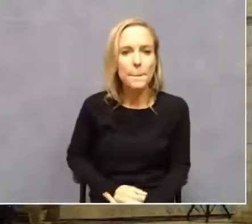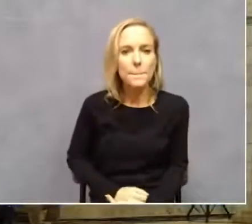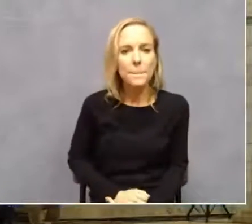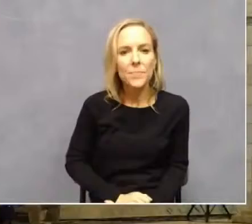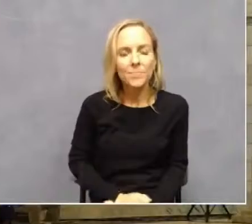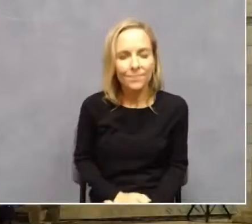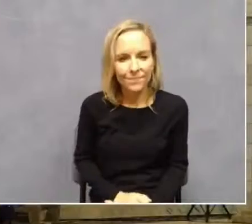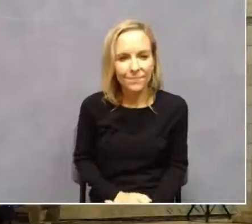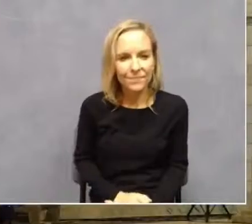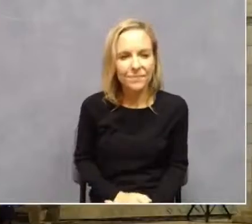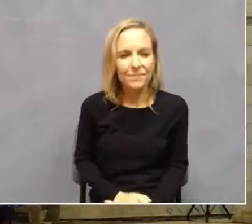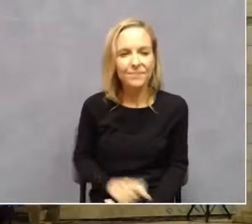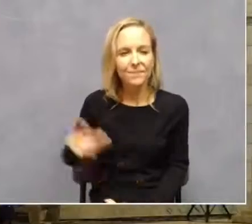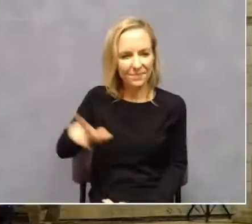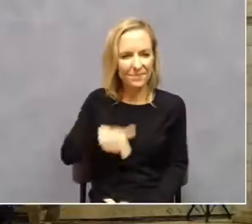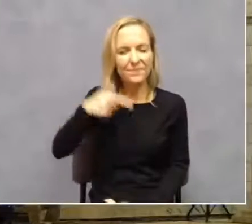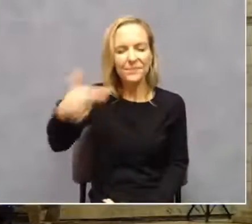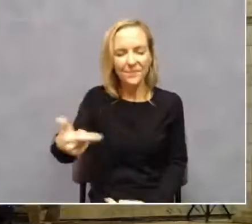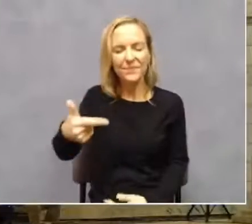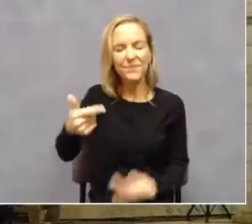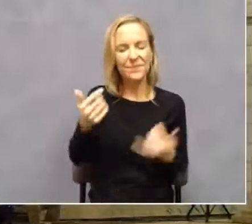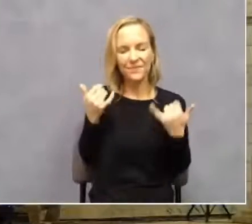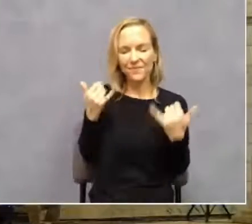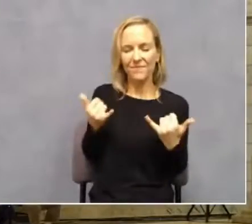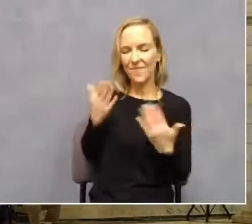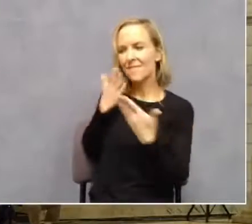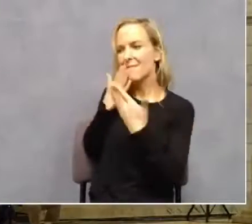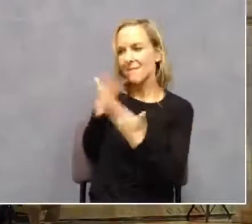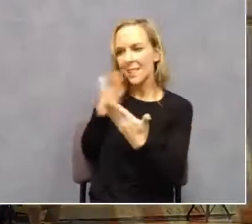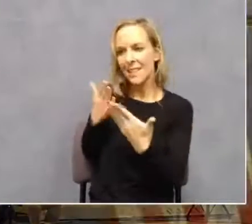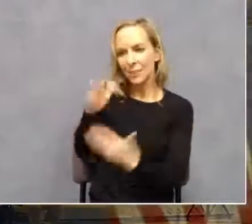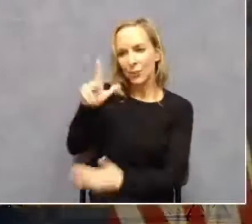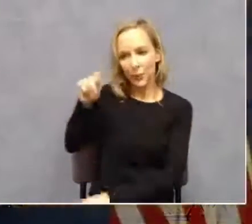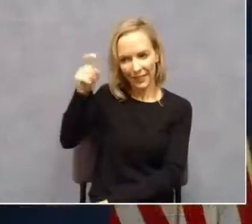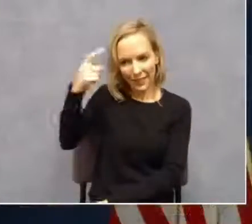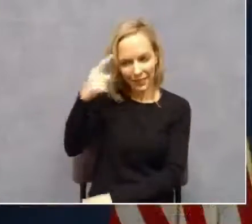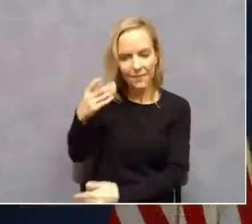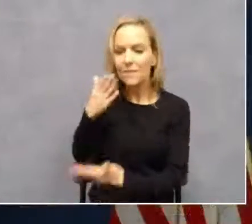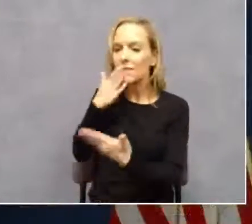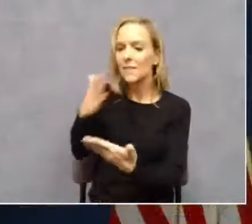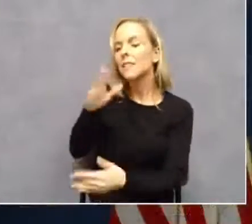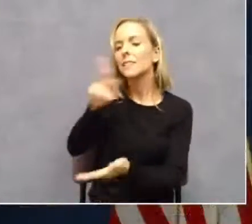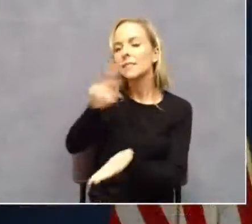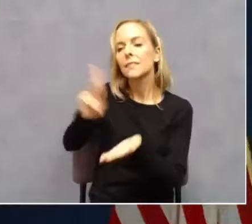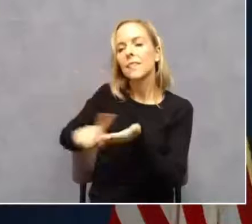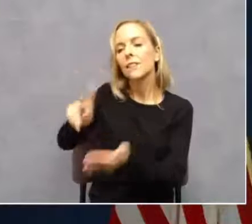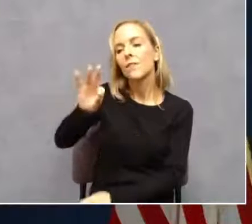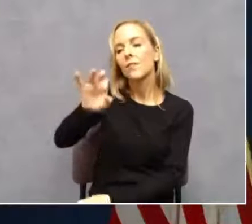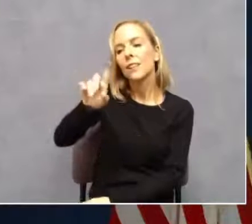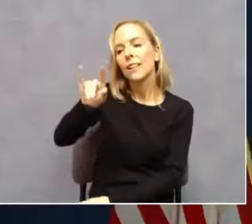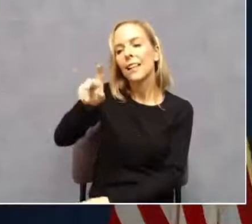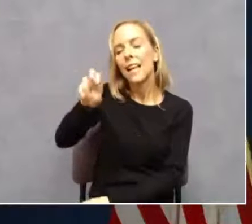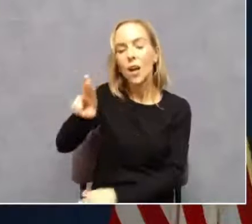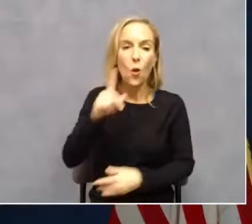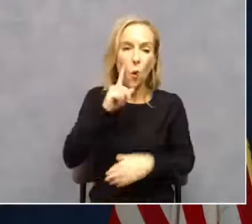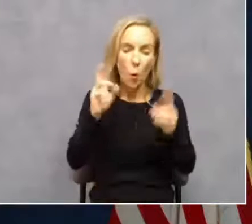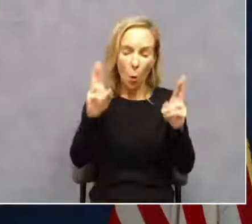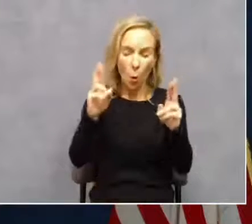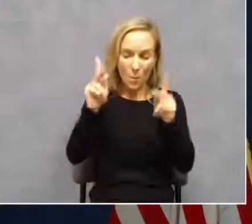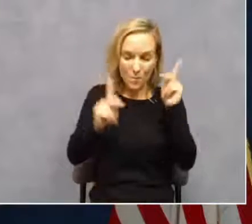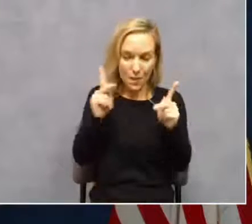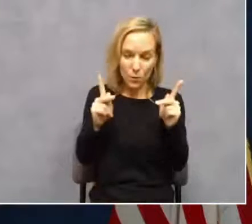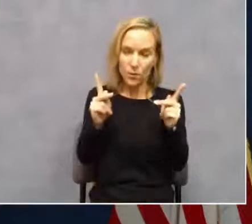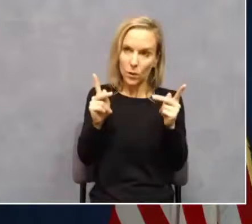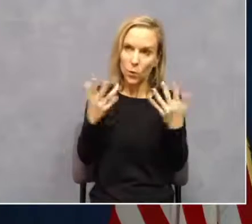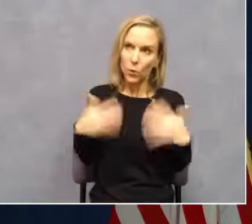All right, thank you to our Lieutenant Governor. Thank you to Secretary Friedlander. And I hope what people take away from